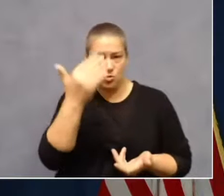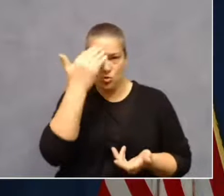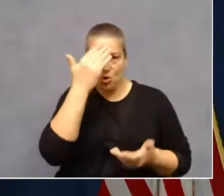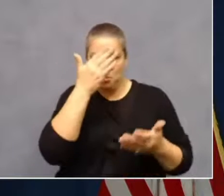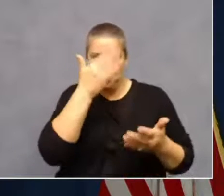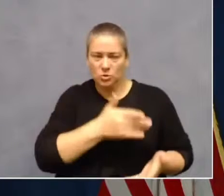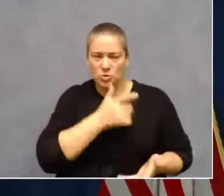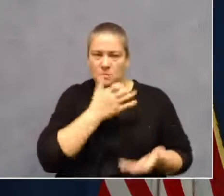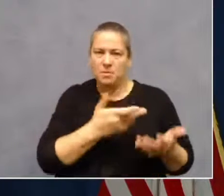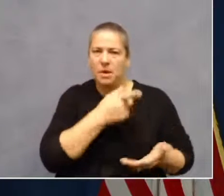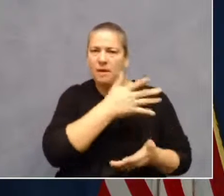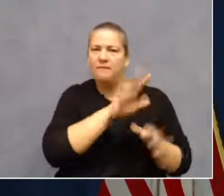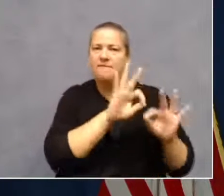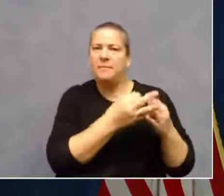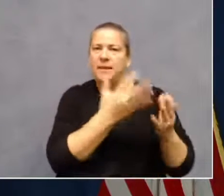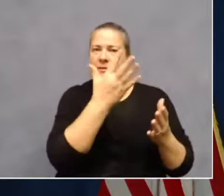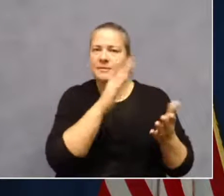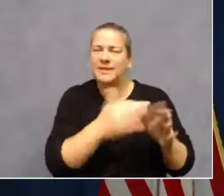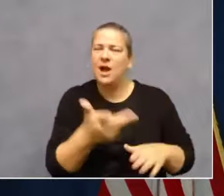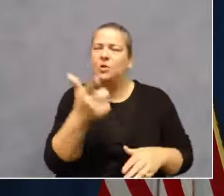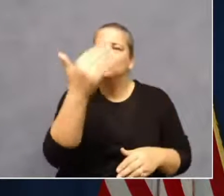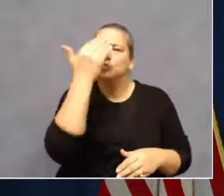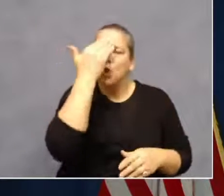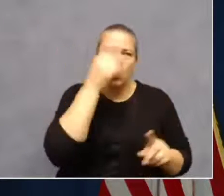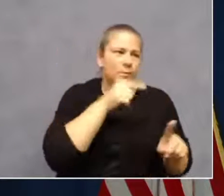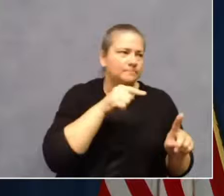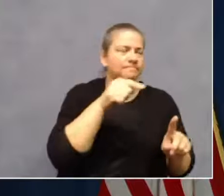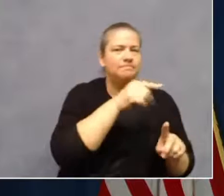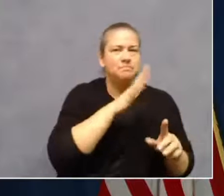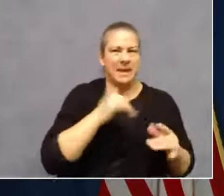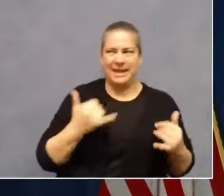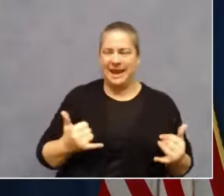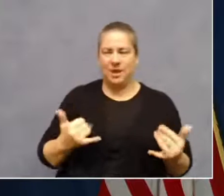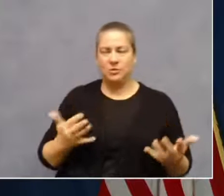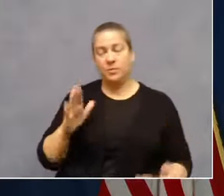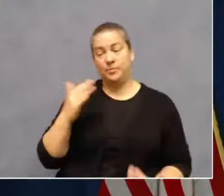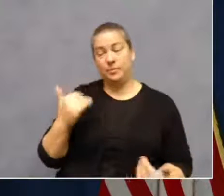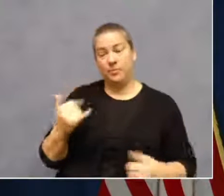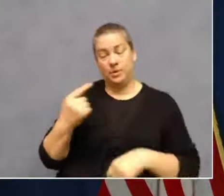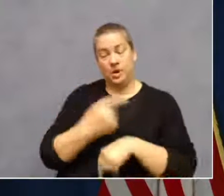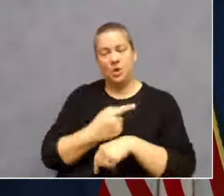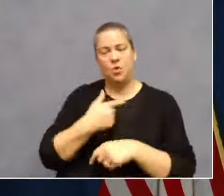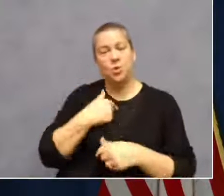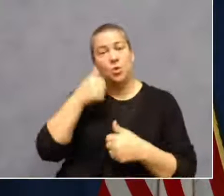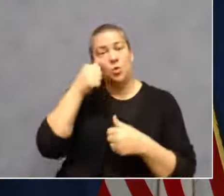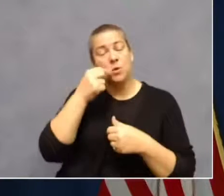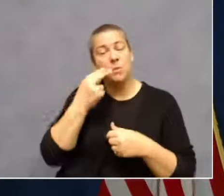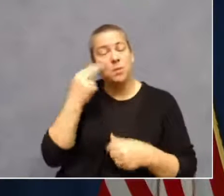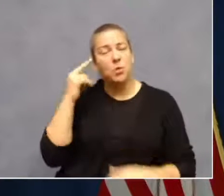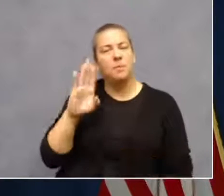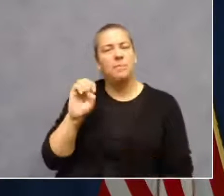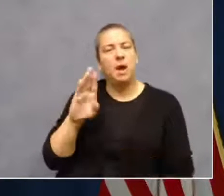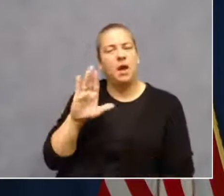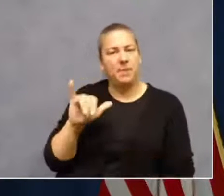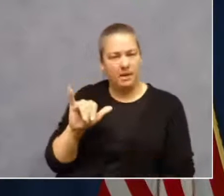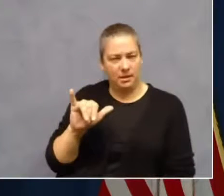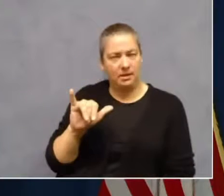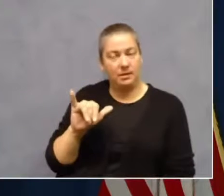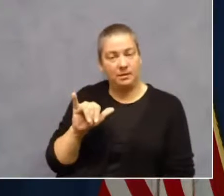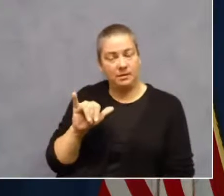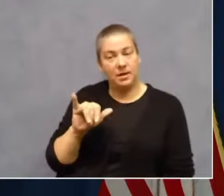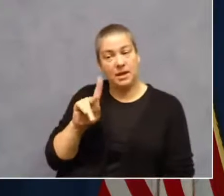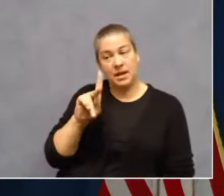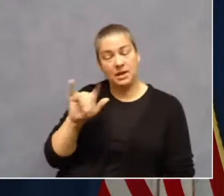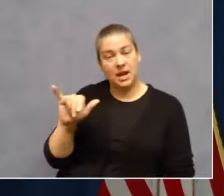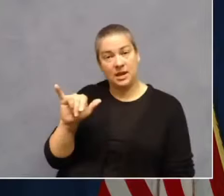somebody. So today we're remembering Bobby Rohrer. On October 16th, Kentucky lost another